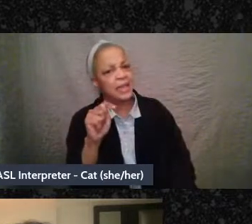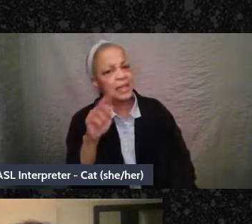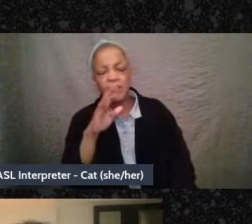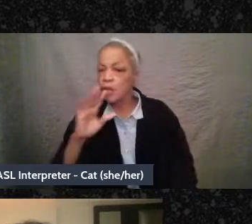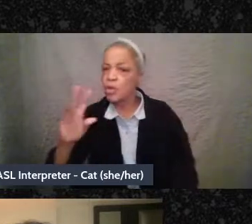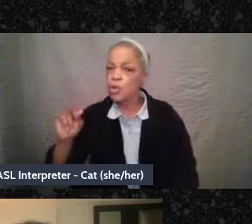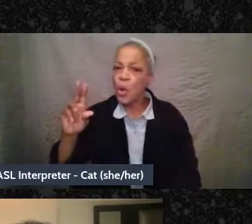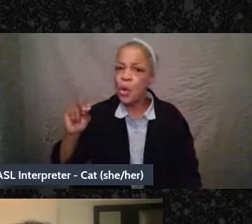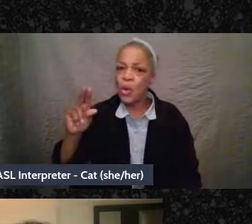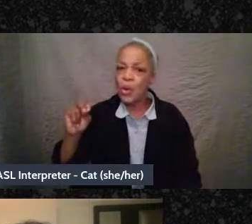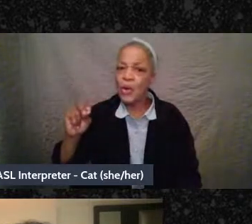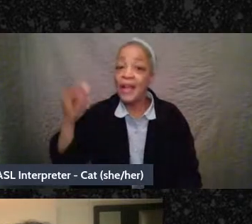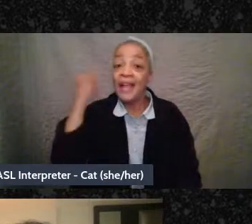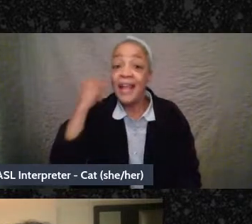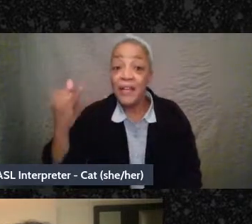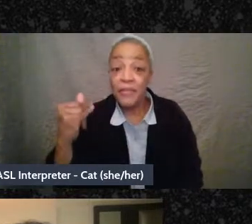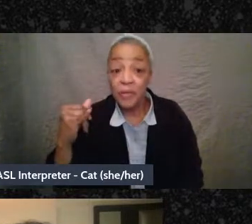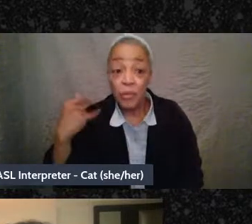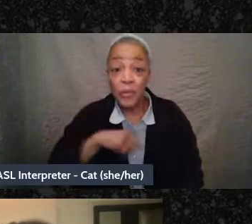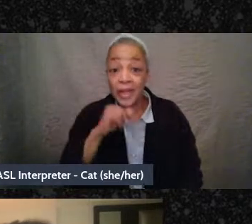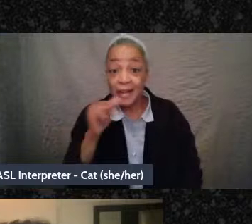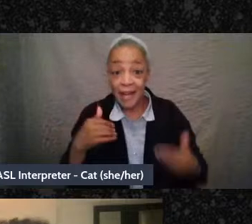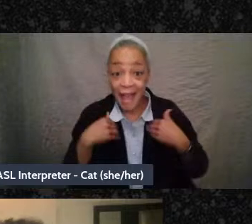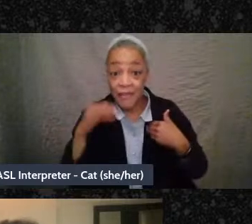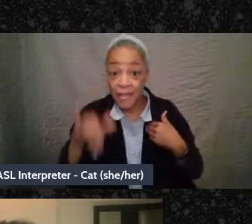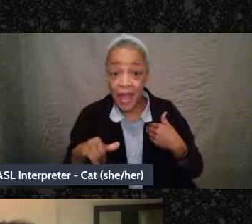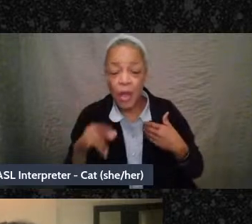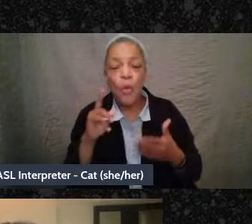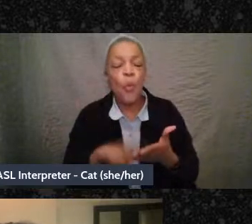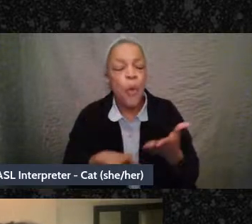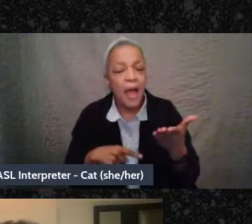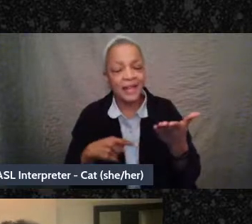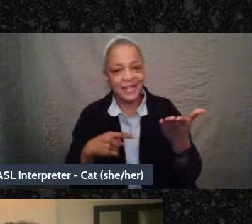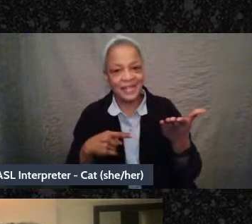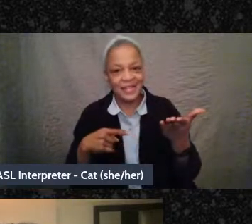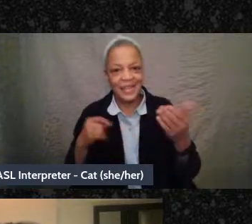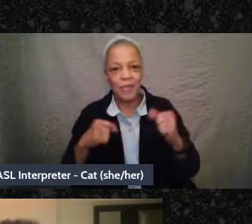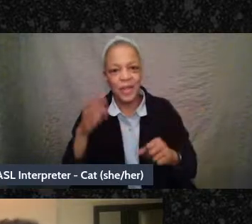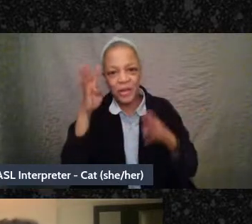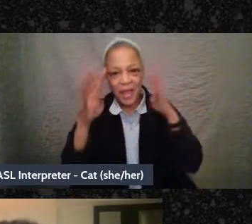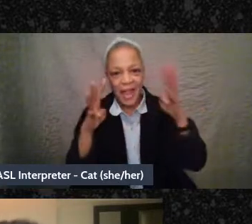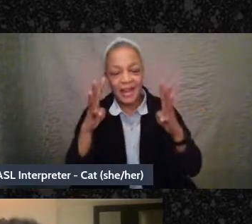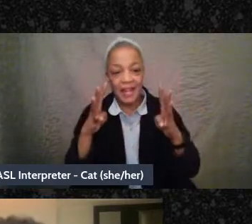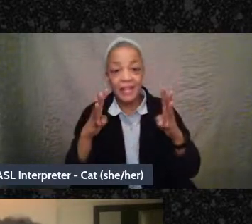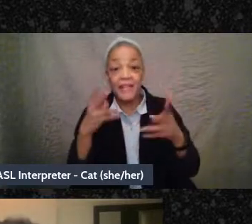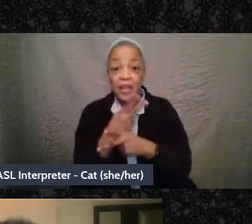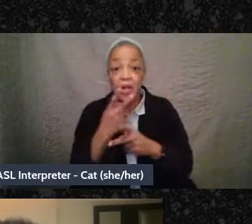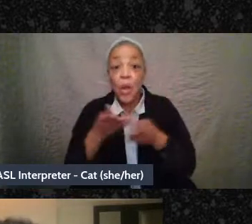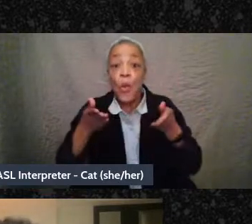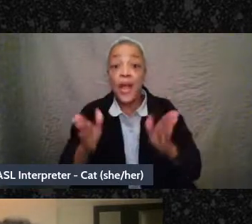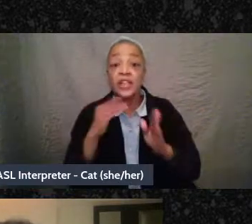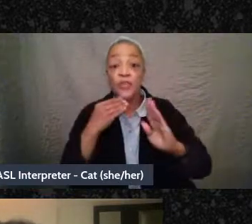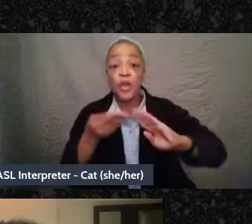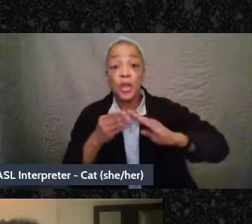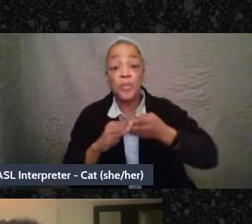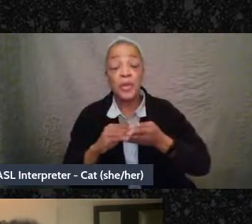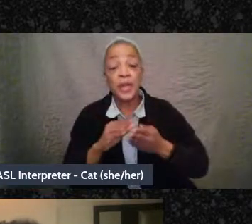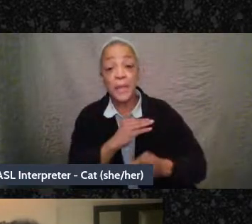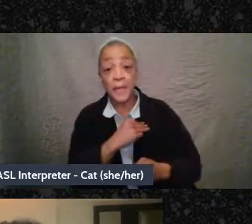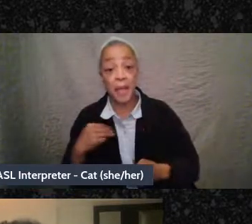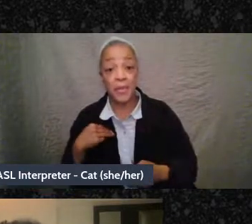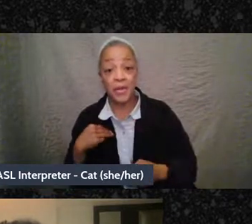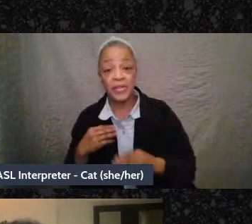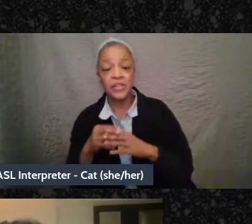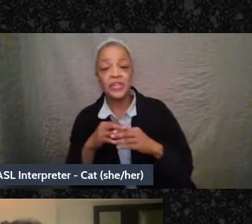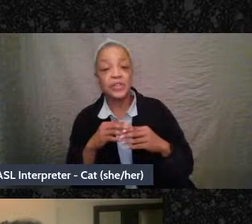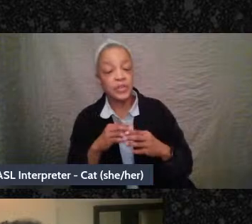didn't exist, what would we create? And people came back again with community, ways for community members to work with students who are maybe having challenging